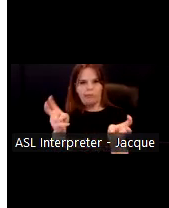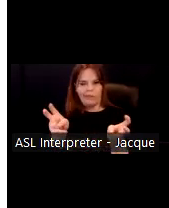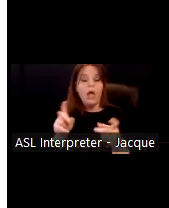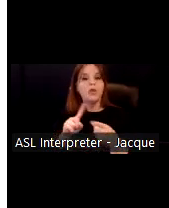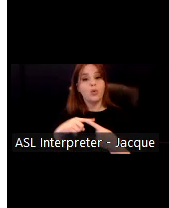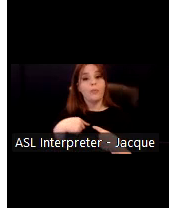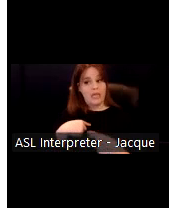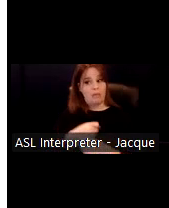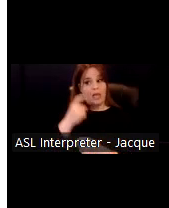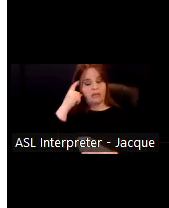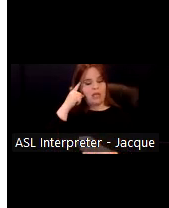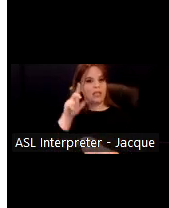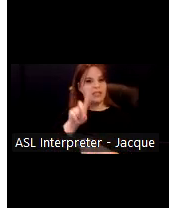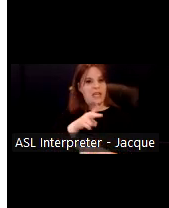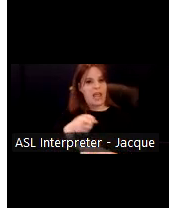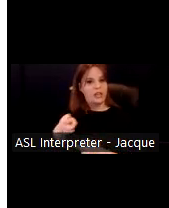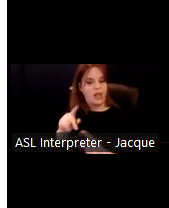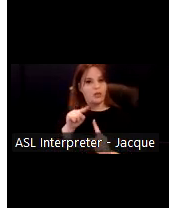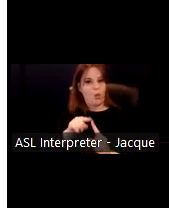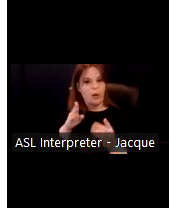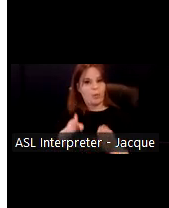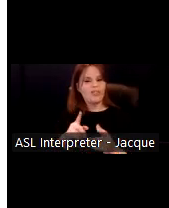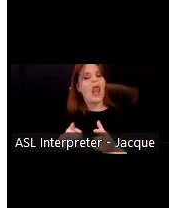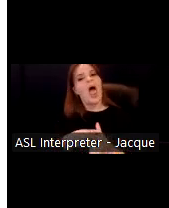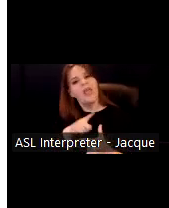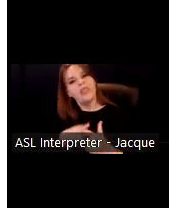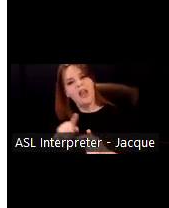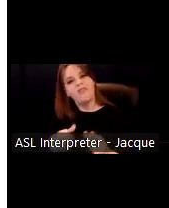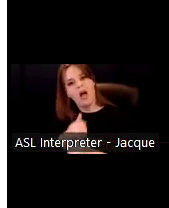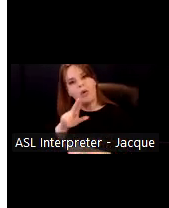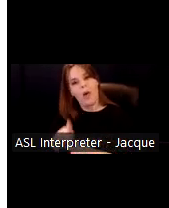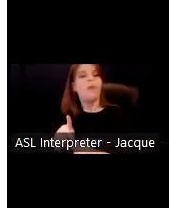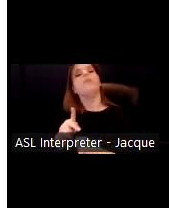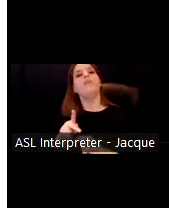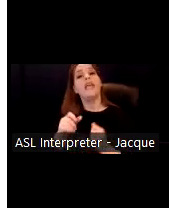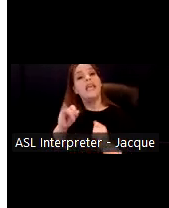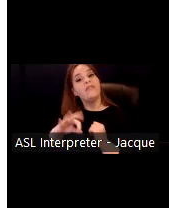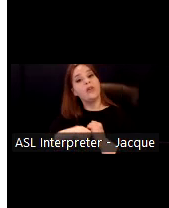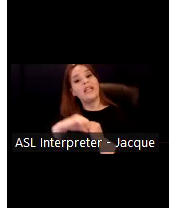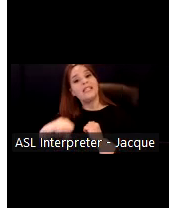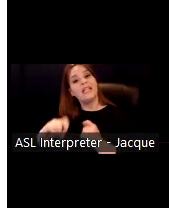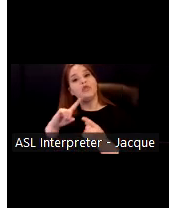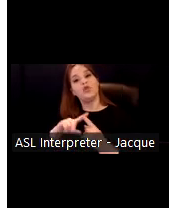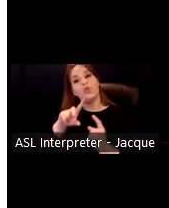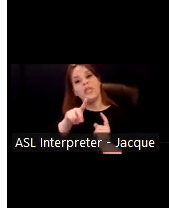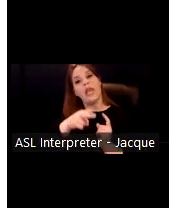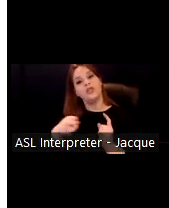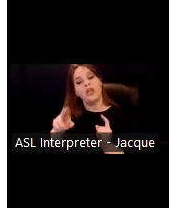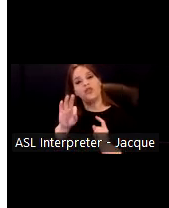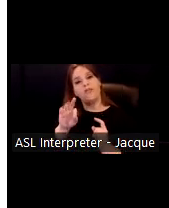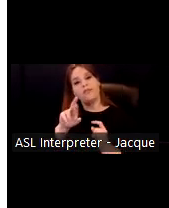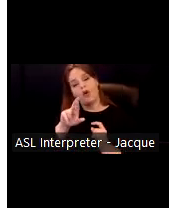DHH point person who would then follow up if there is an extension DHH FRC that they would be contacting, just so